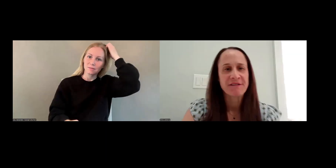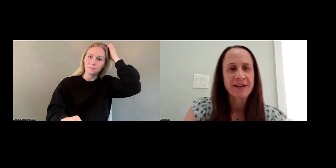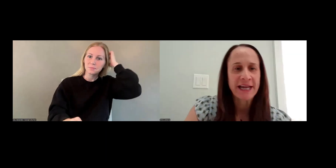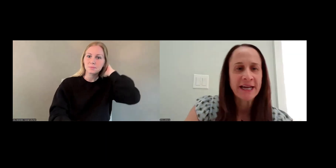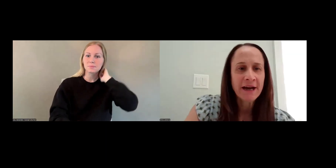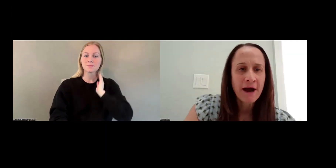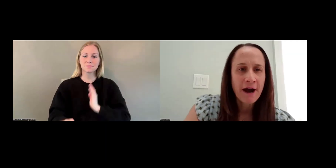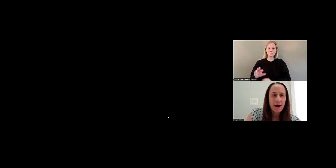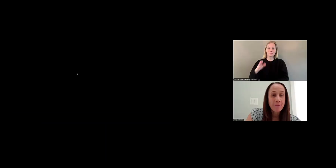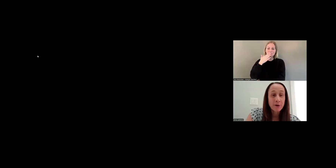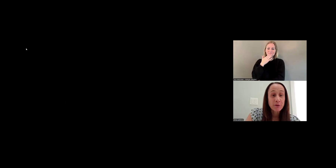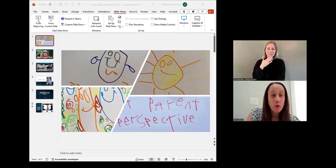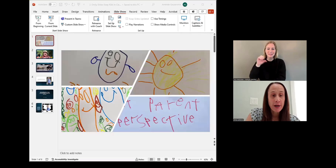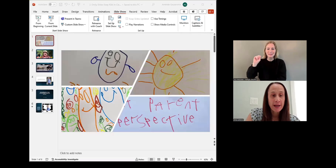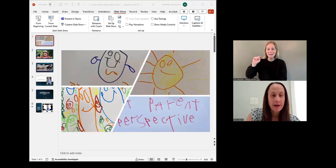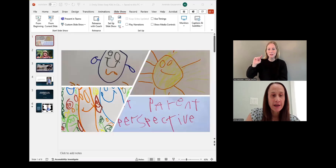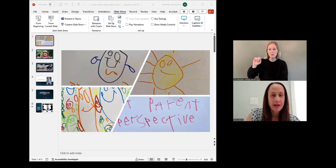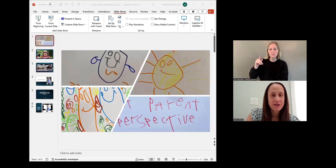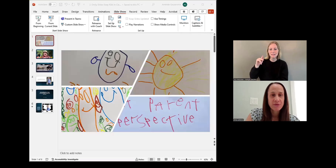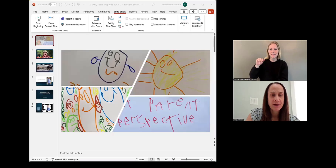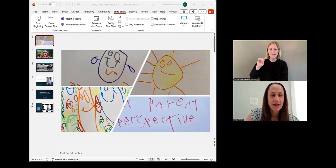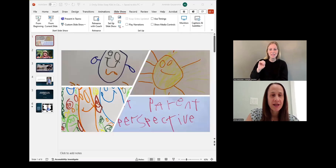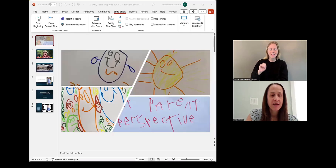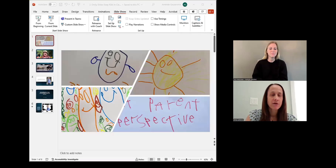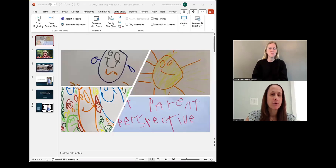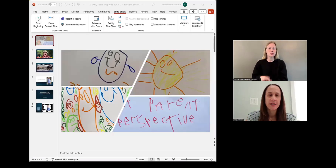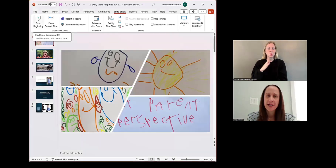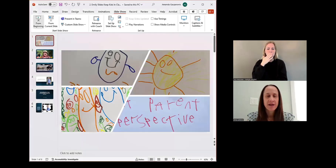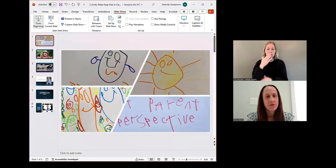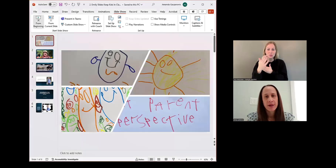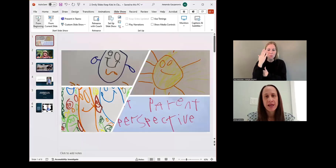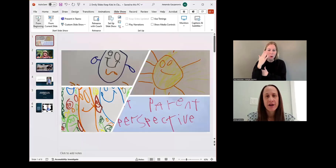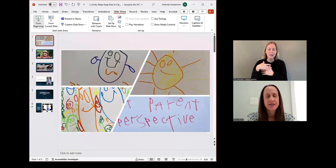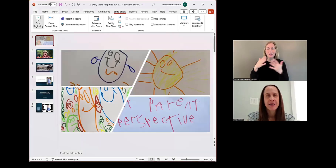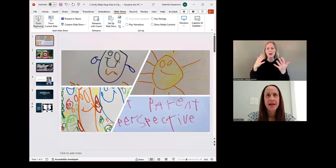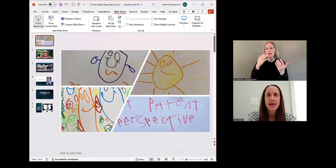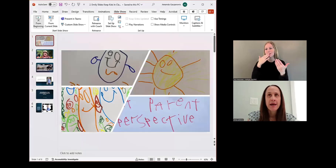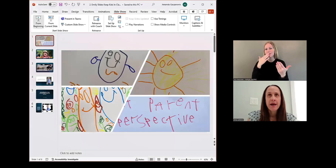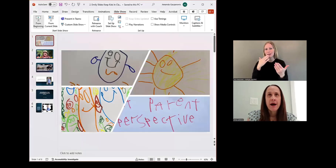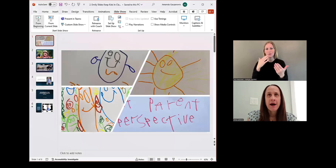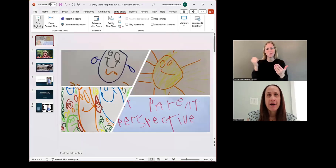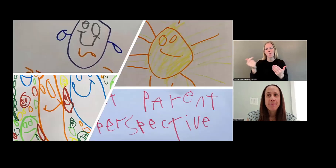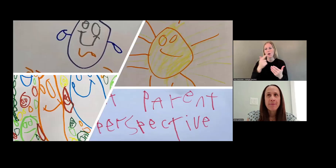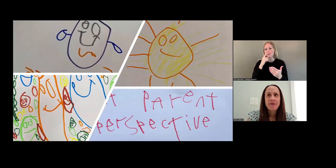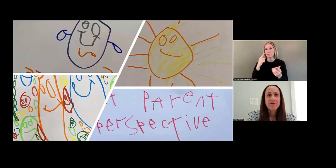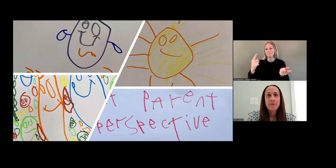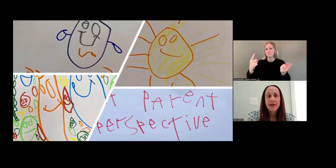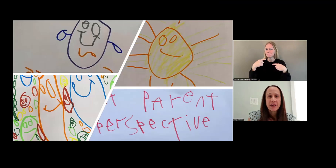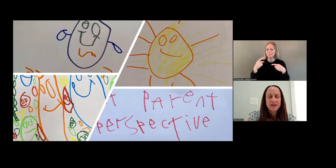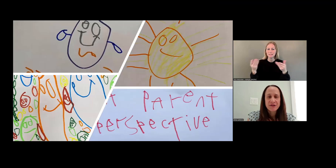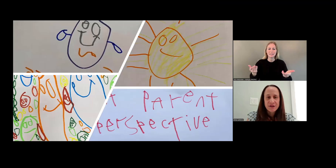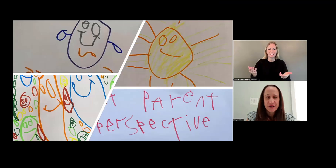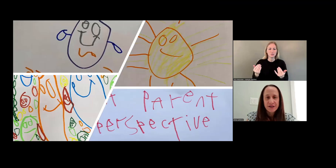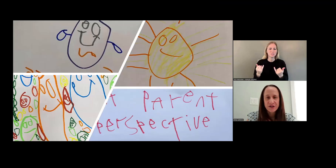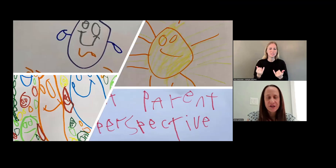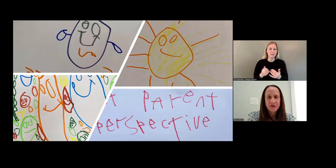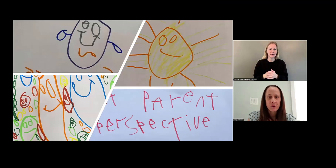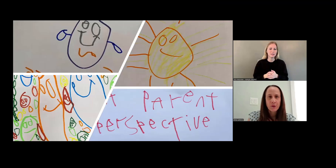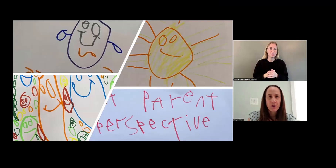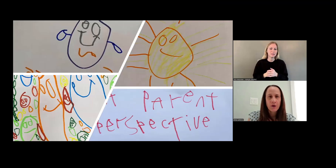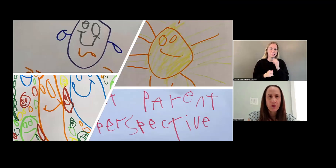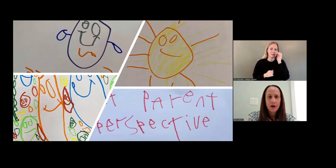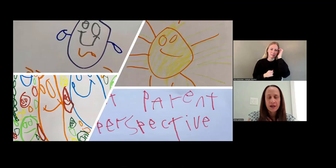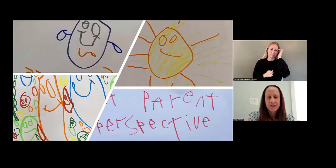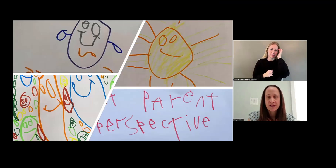Thank you, Stephanie. Good morning. I just want to thank everyone again for being here today. For me, it's